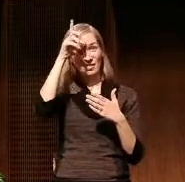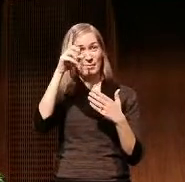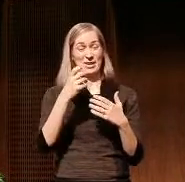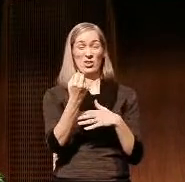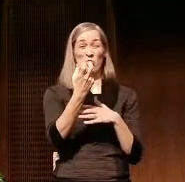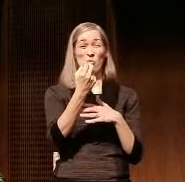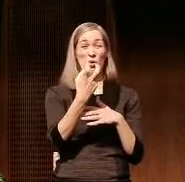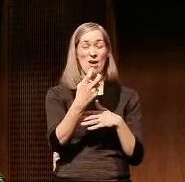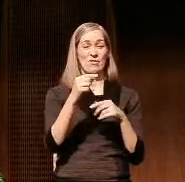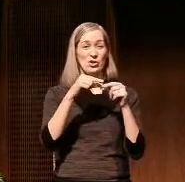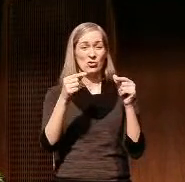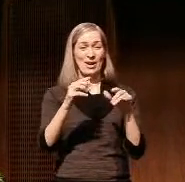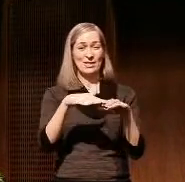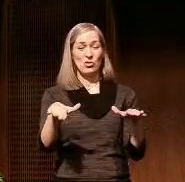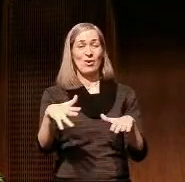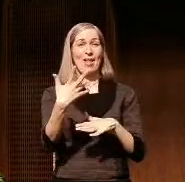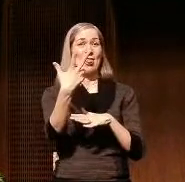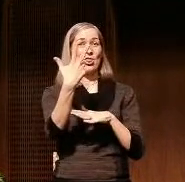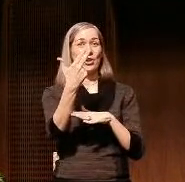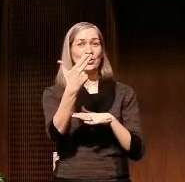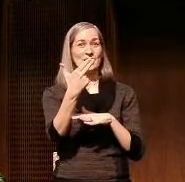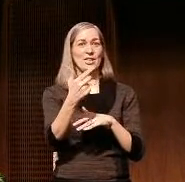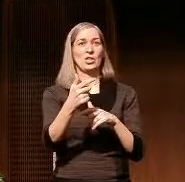grandchildren and 13